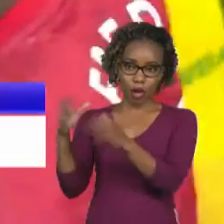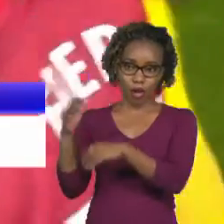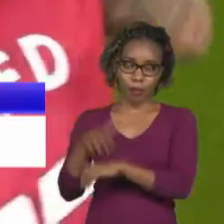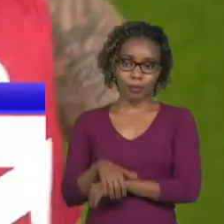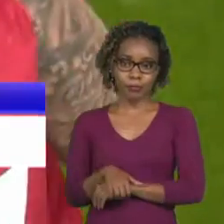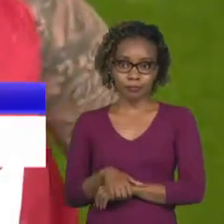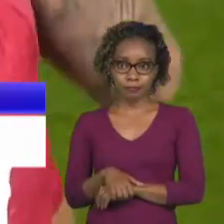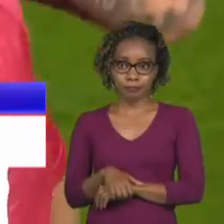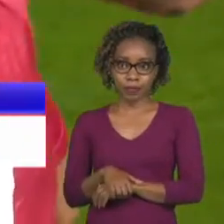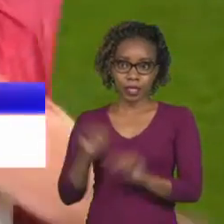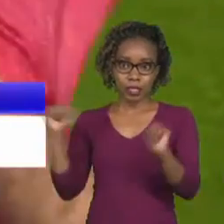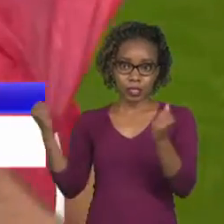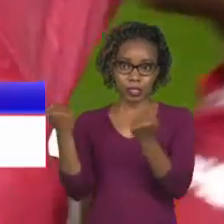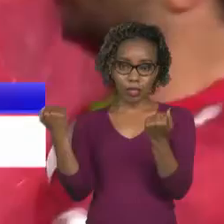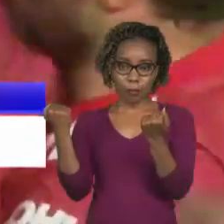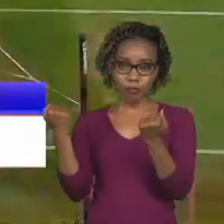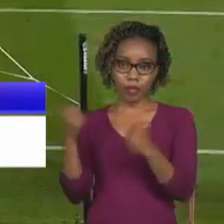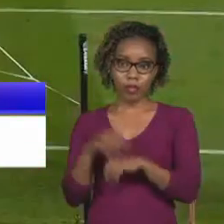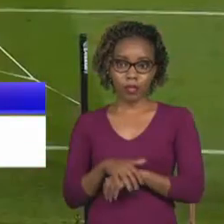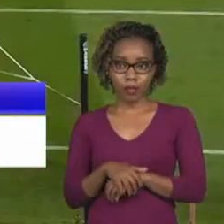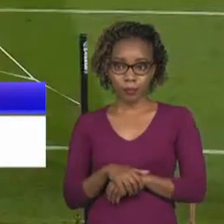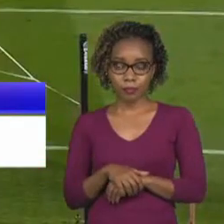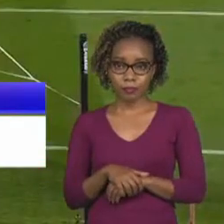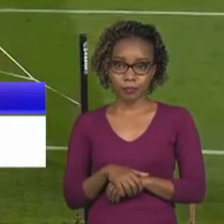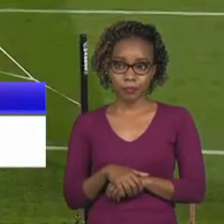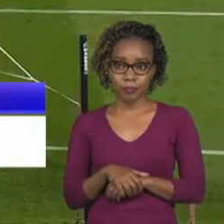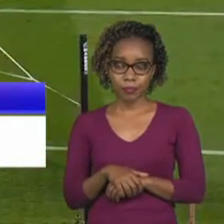splendid save from Fernandes' initial kick.